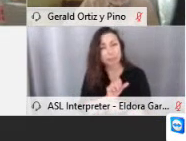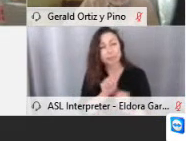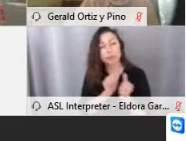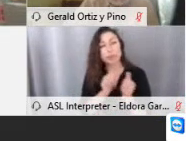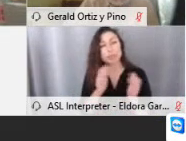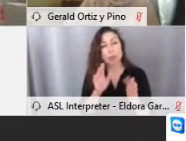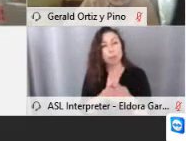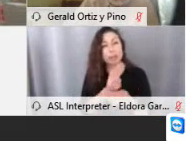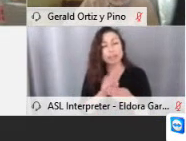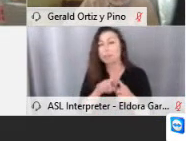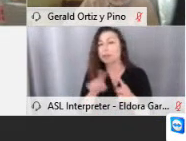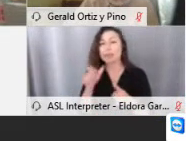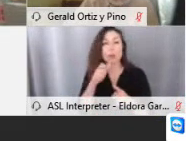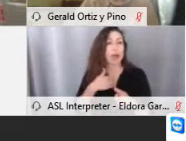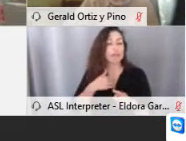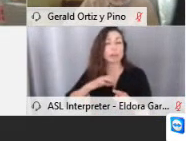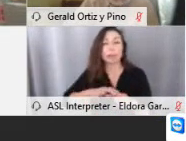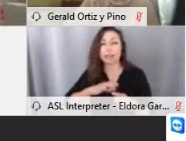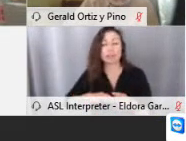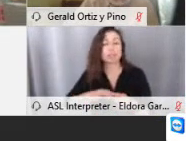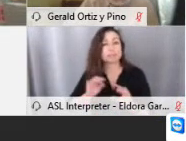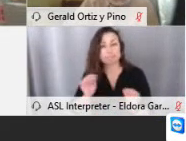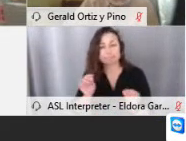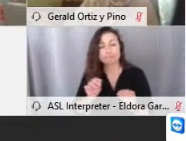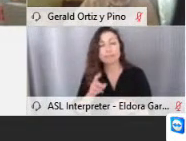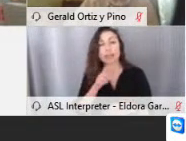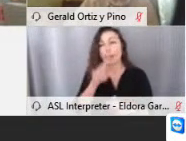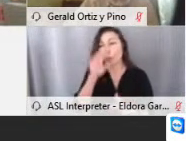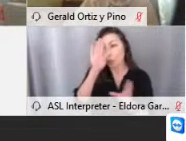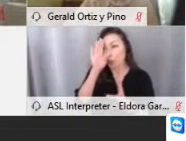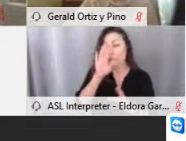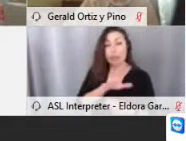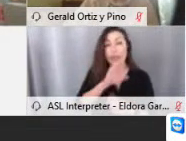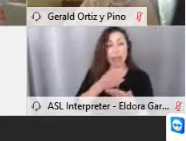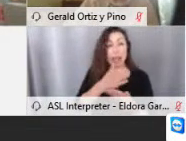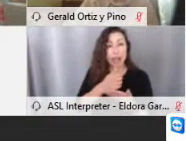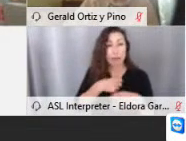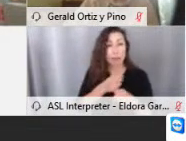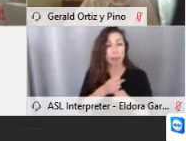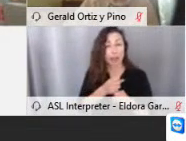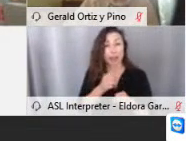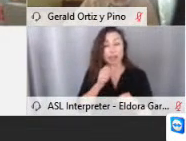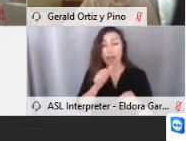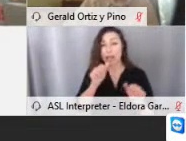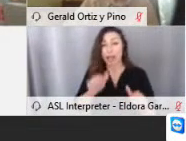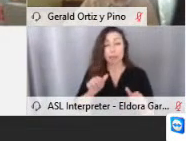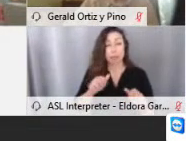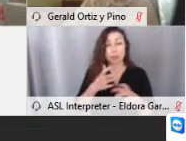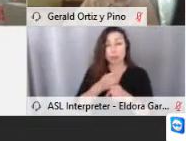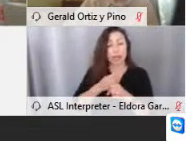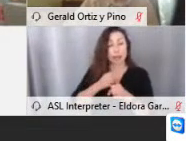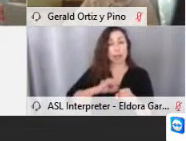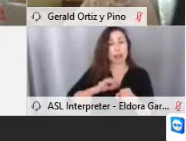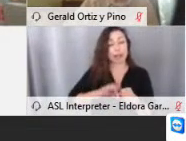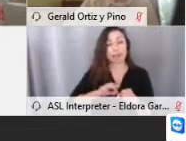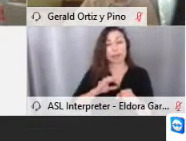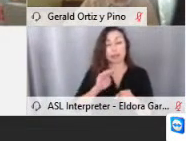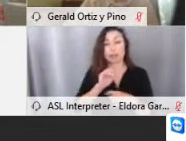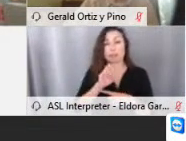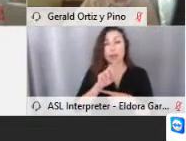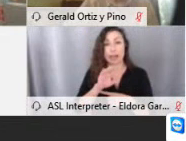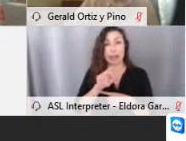small business, but they don't have benefits yet. And they were worried that their income would make them ineligible for